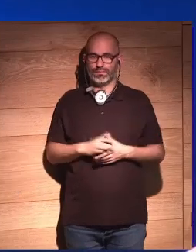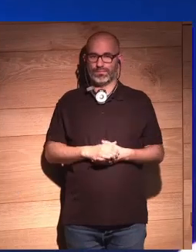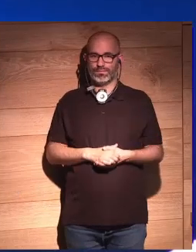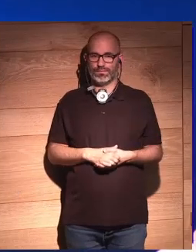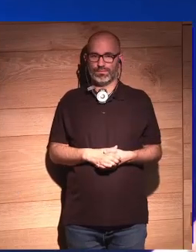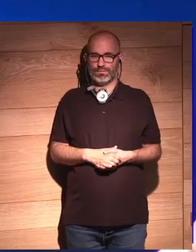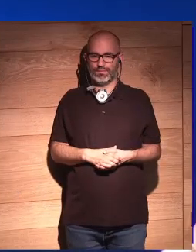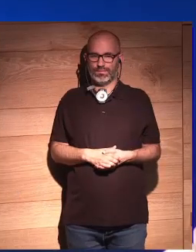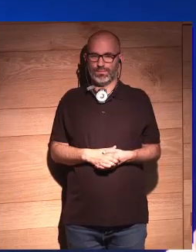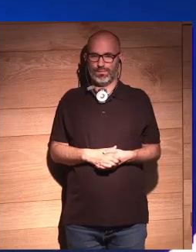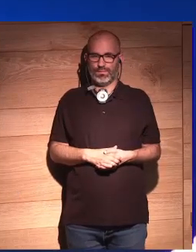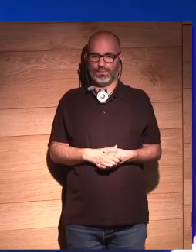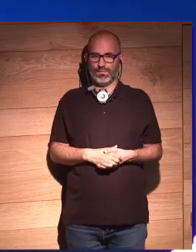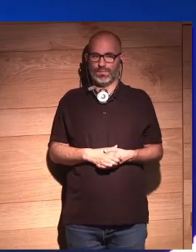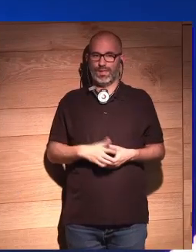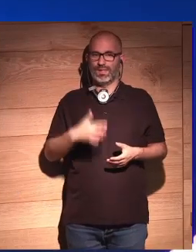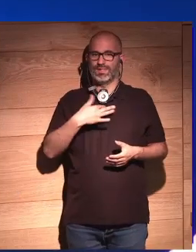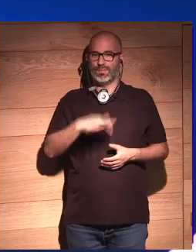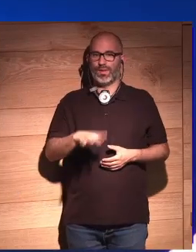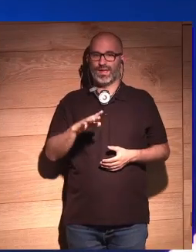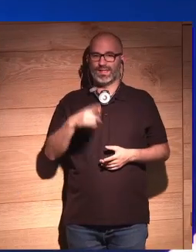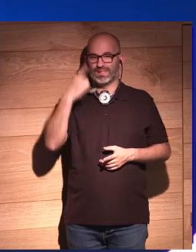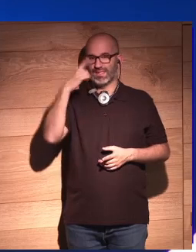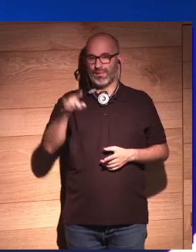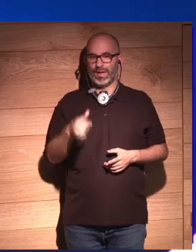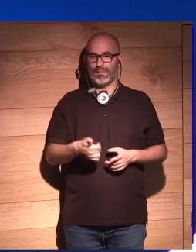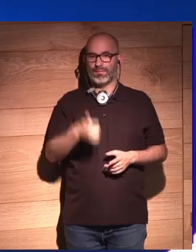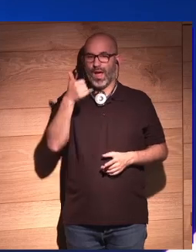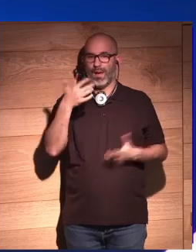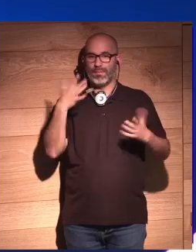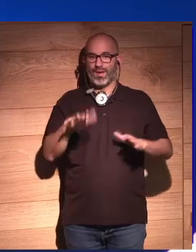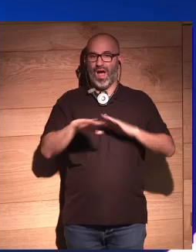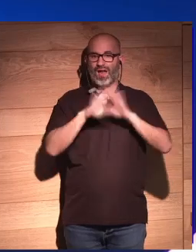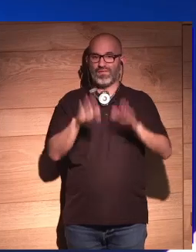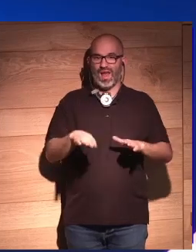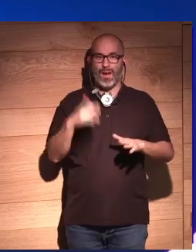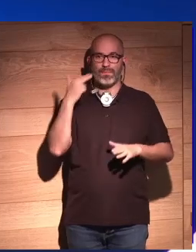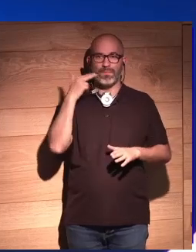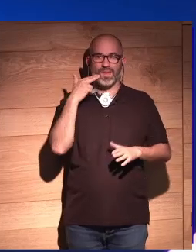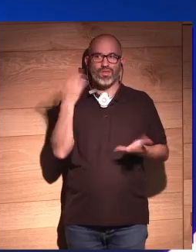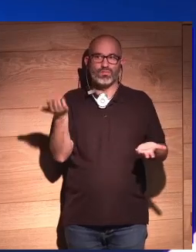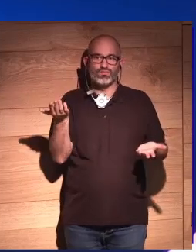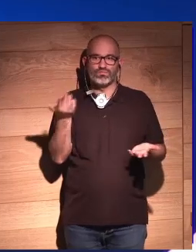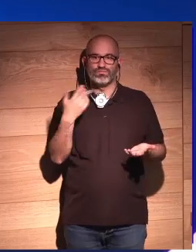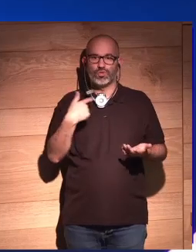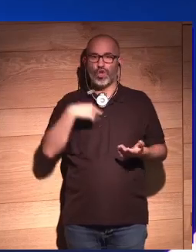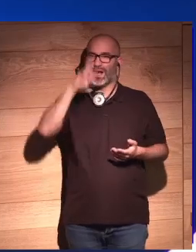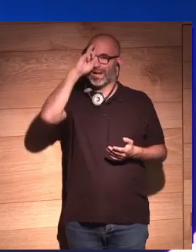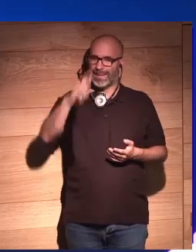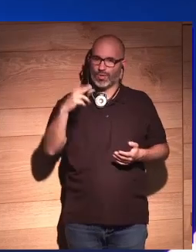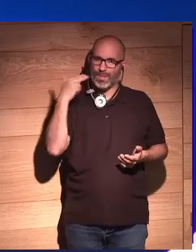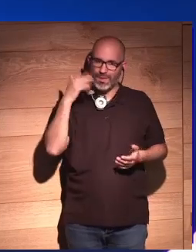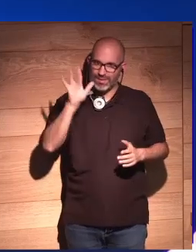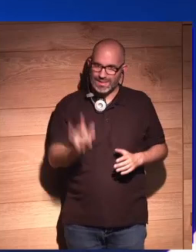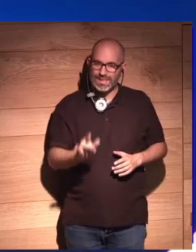have the fear that I used to have. Yeah, I feel good. I respect it. I respect death. but the fear